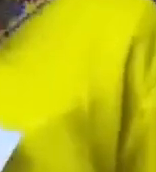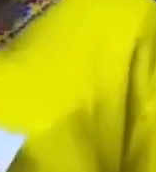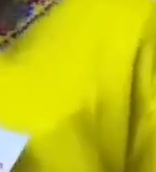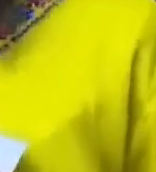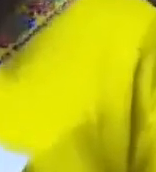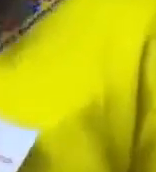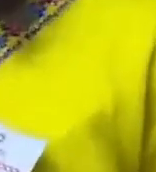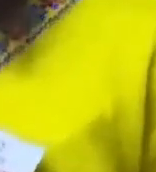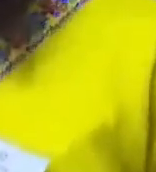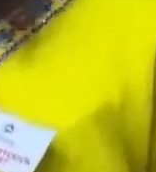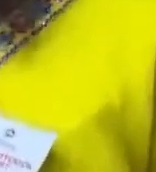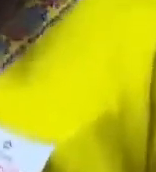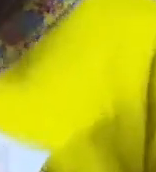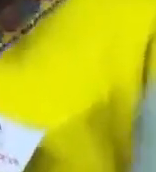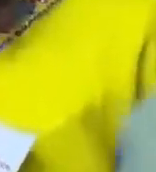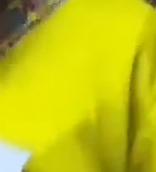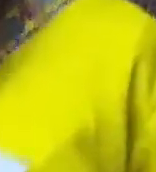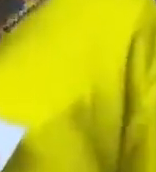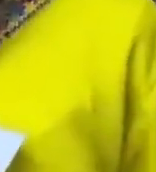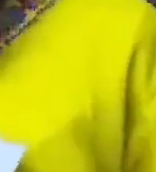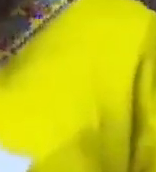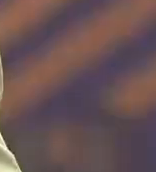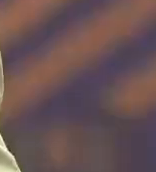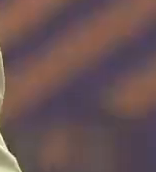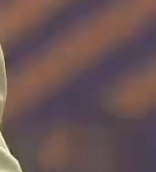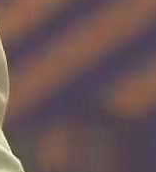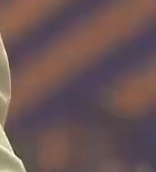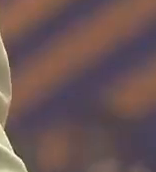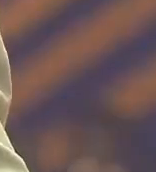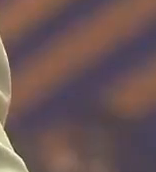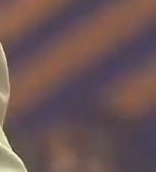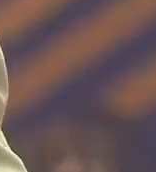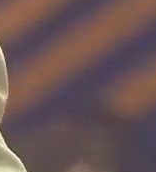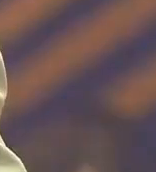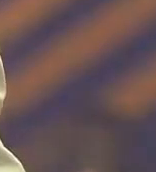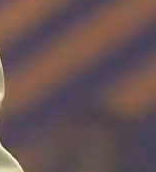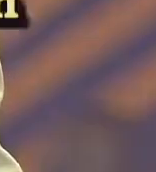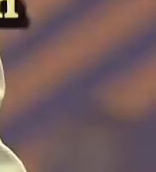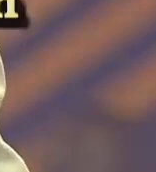Oh, Mama, Coronde, Remo, Koshiki, Rende, Keremo, Kotunda.